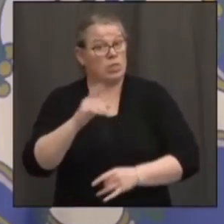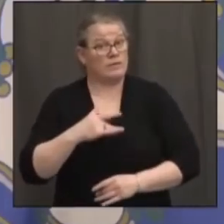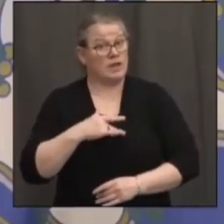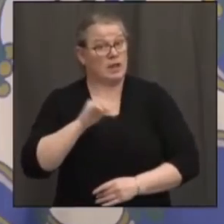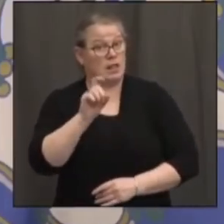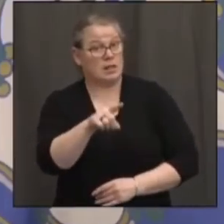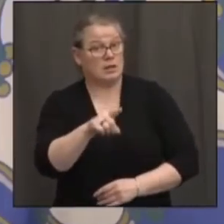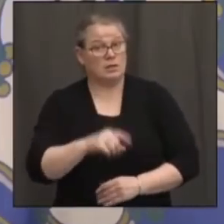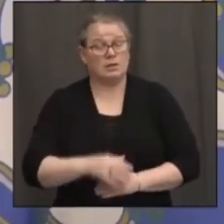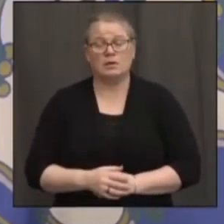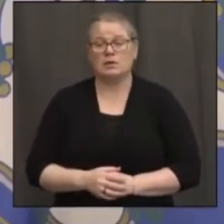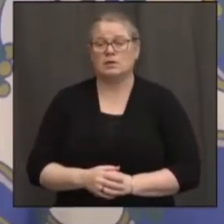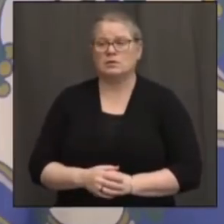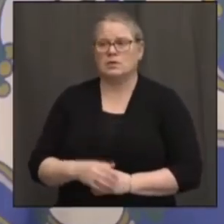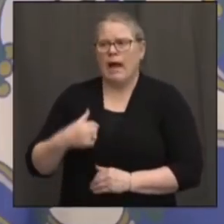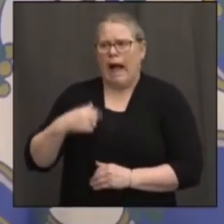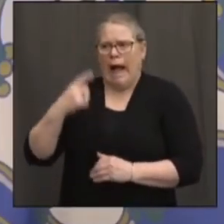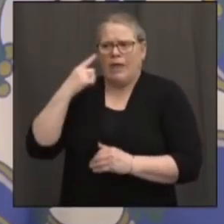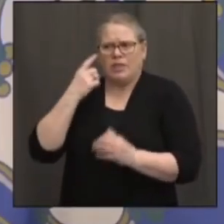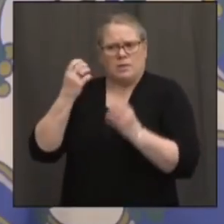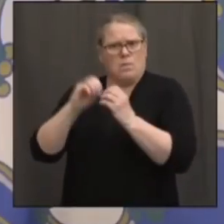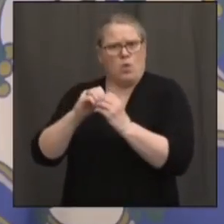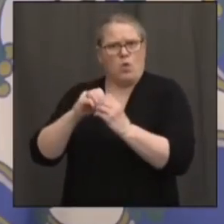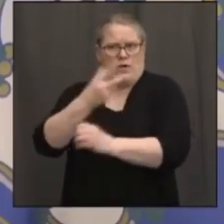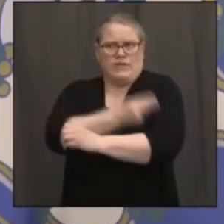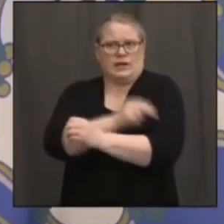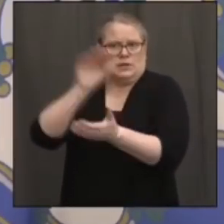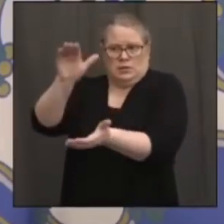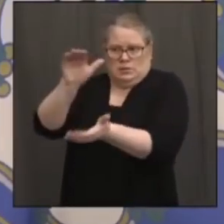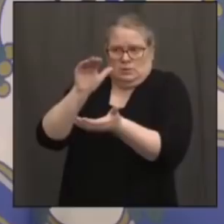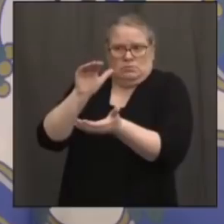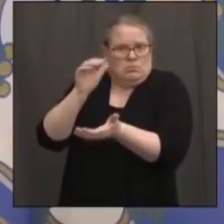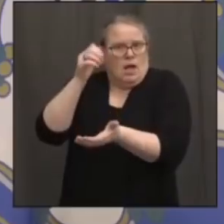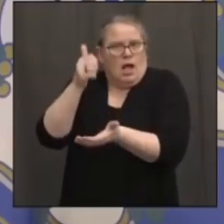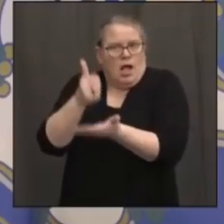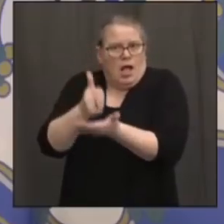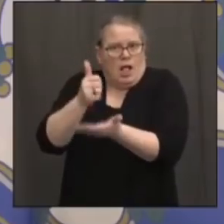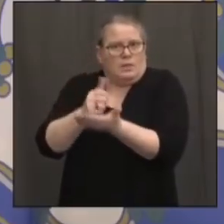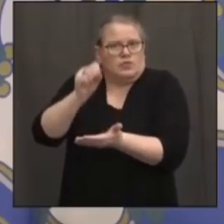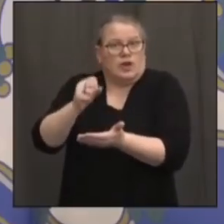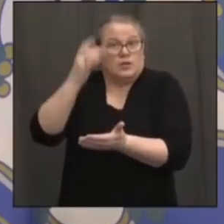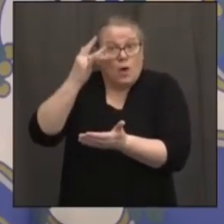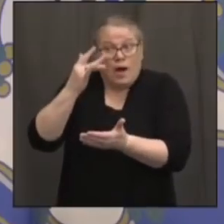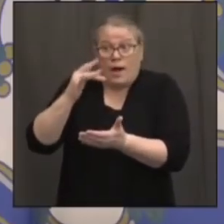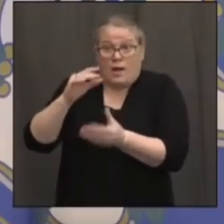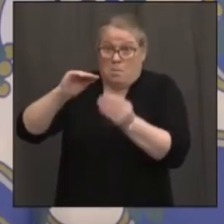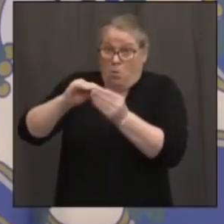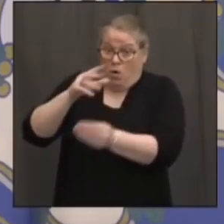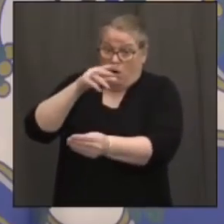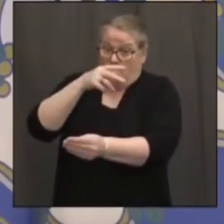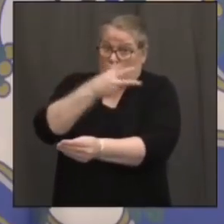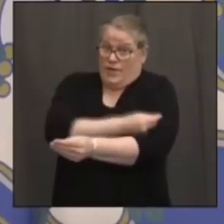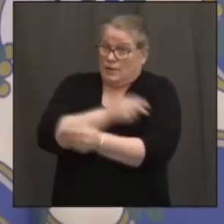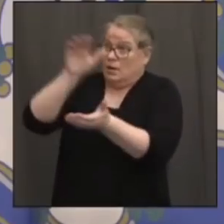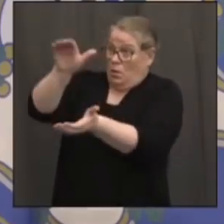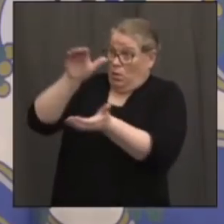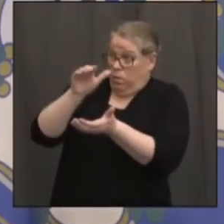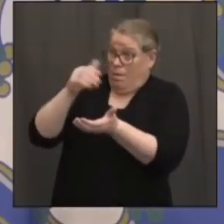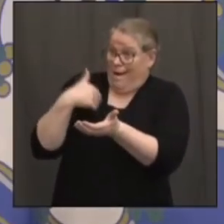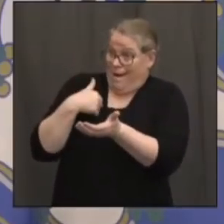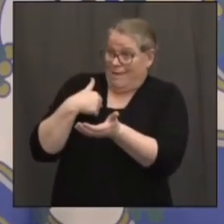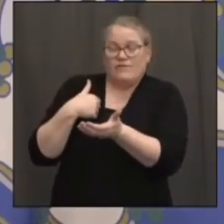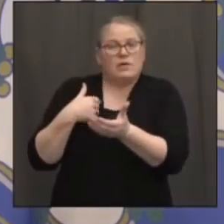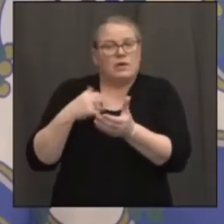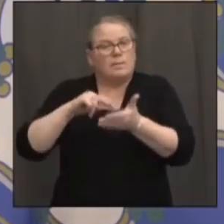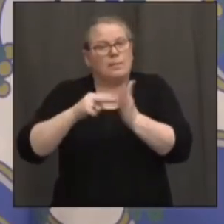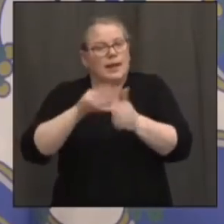I think more vaccines helps. More vaccines means more appointments, and more appointments means more people are satisfied. Right now